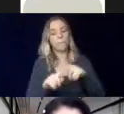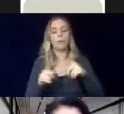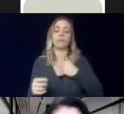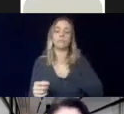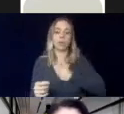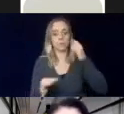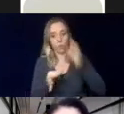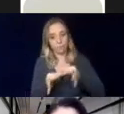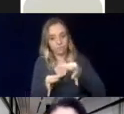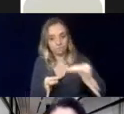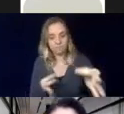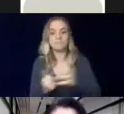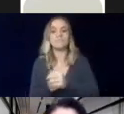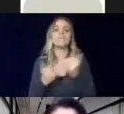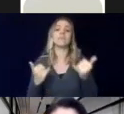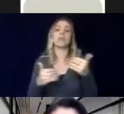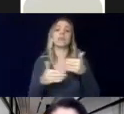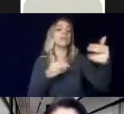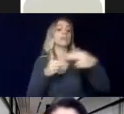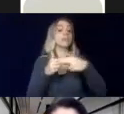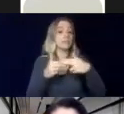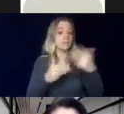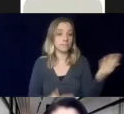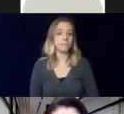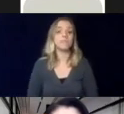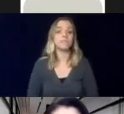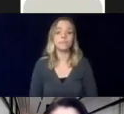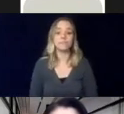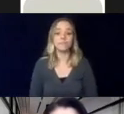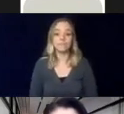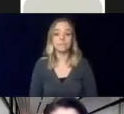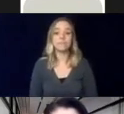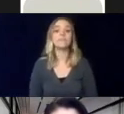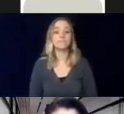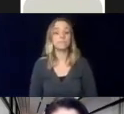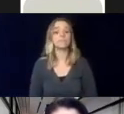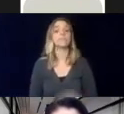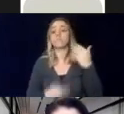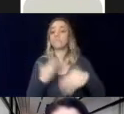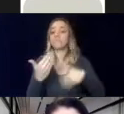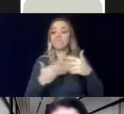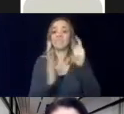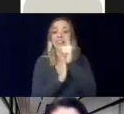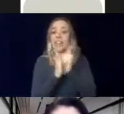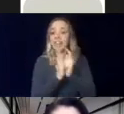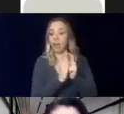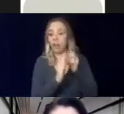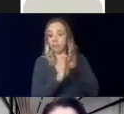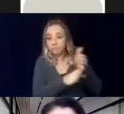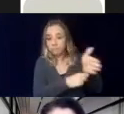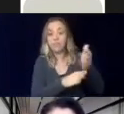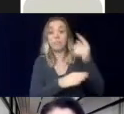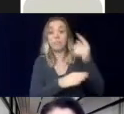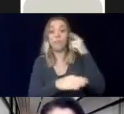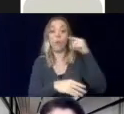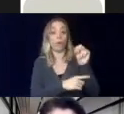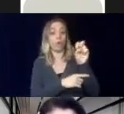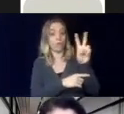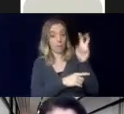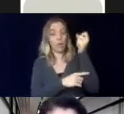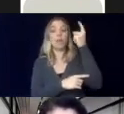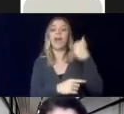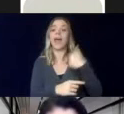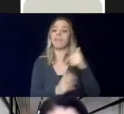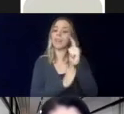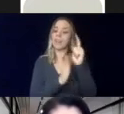that. Let's go to the next slide. Keeping on our legal theme, so for November, we actually have a legal